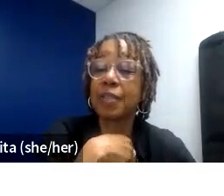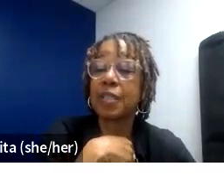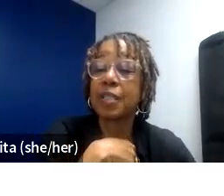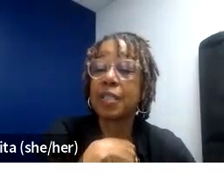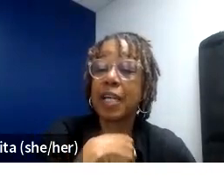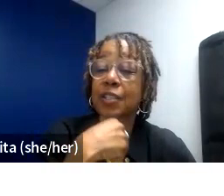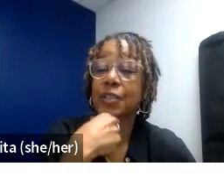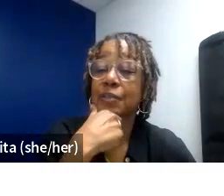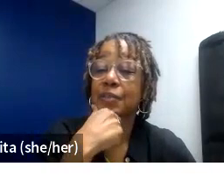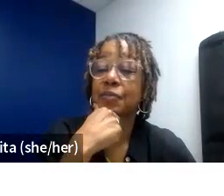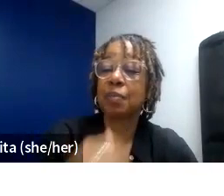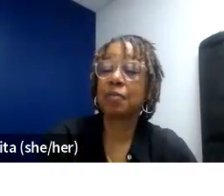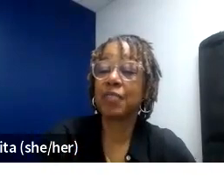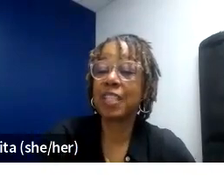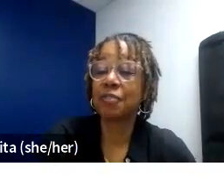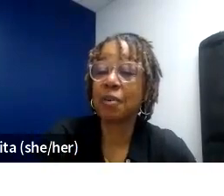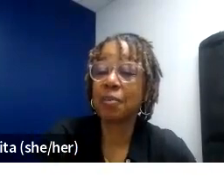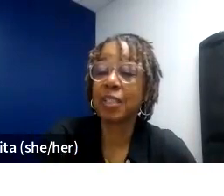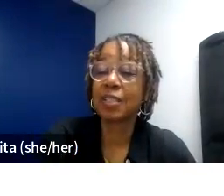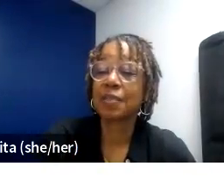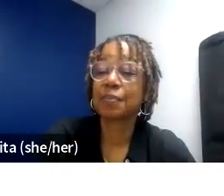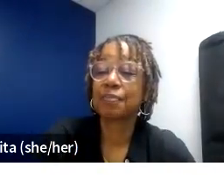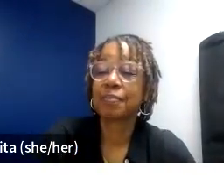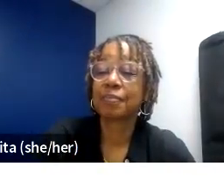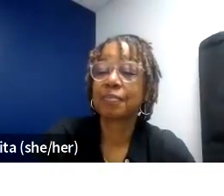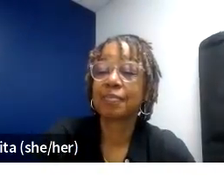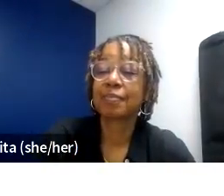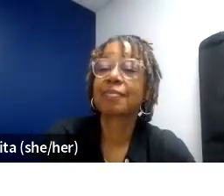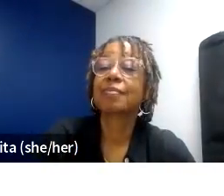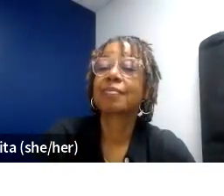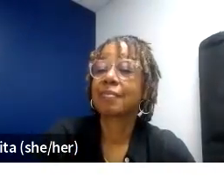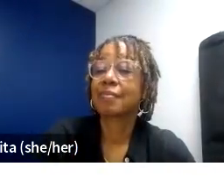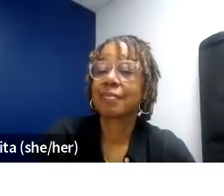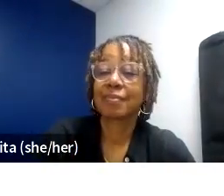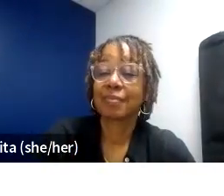Kevin, Hector from Avita Pharmacy.